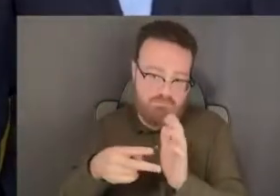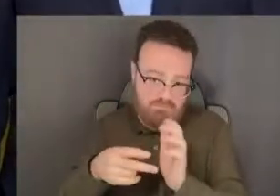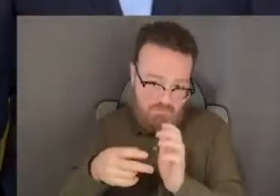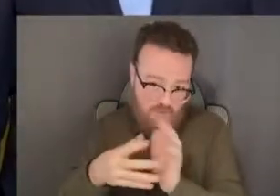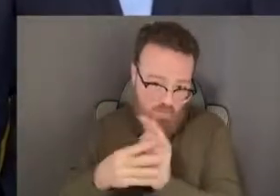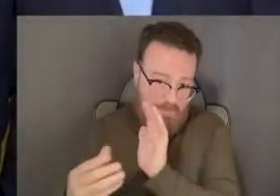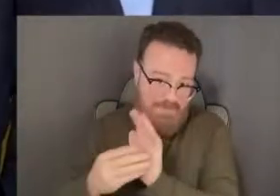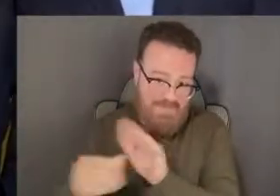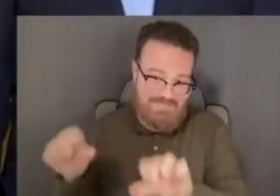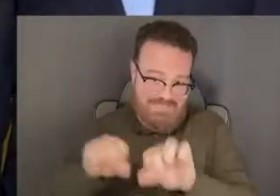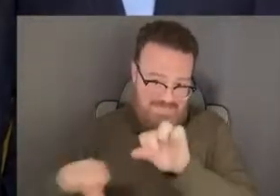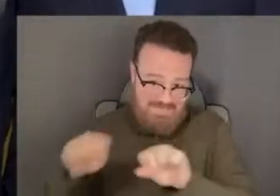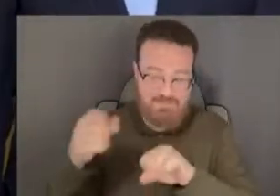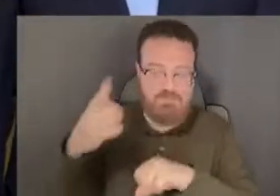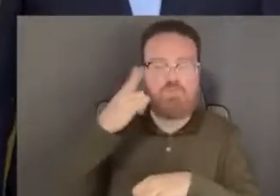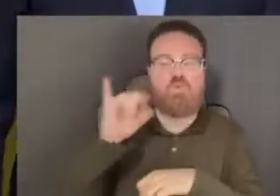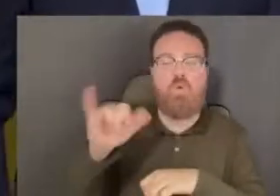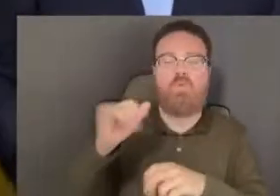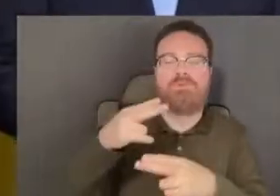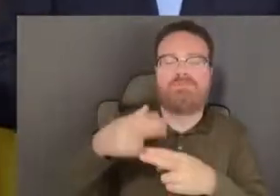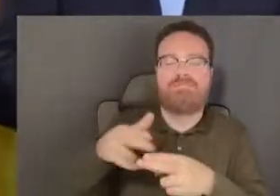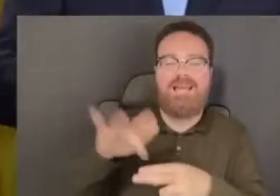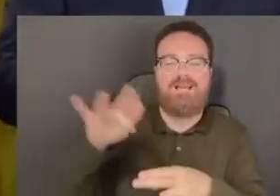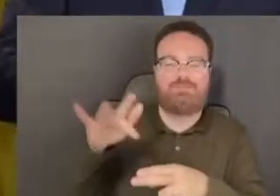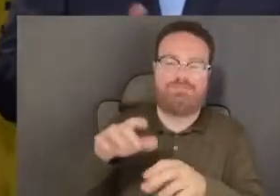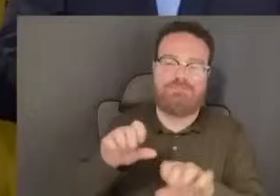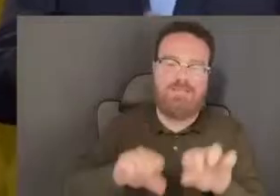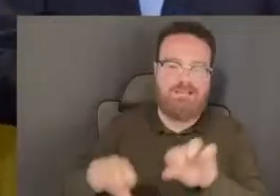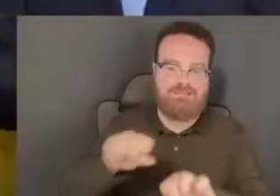food and we can eliminate it. Thank you all very much.